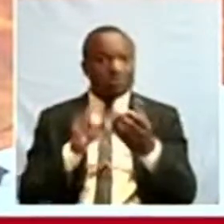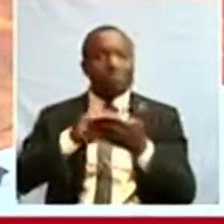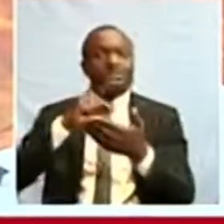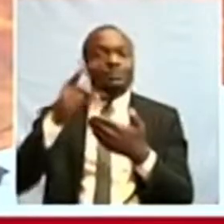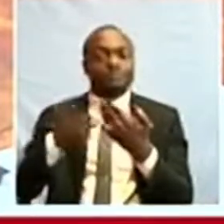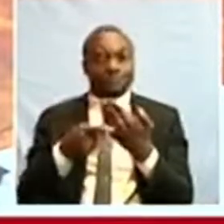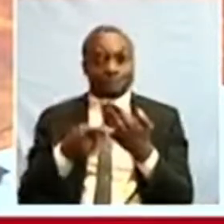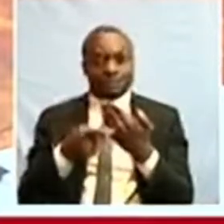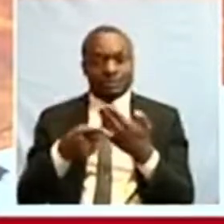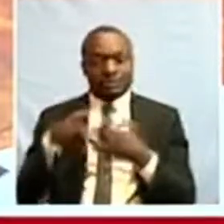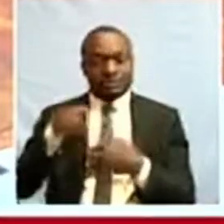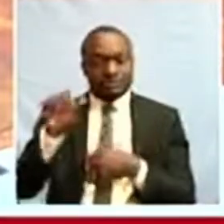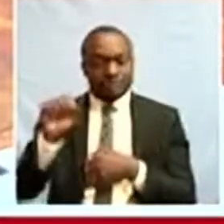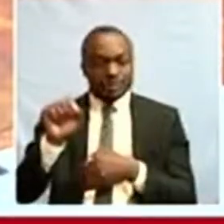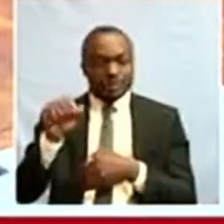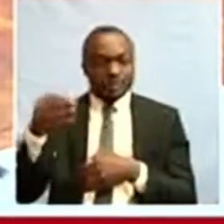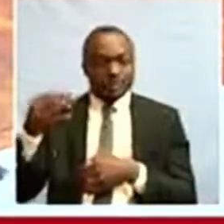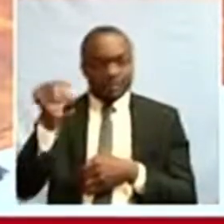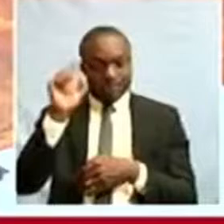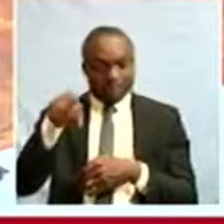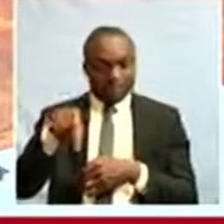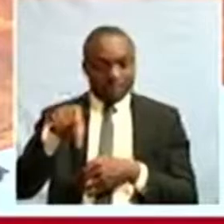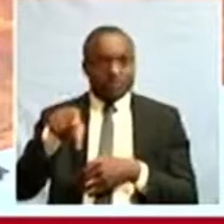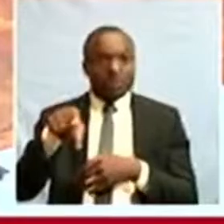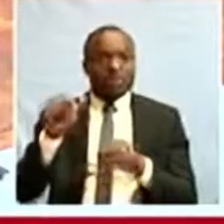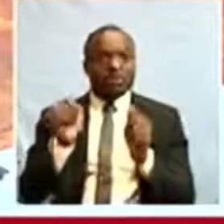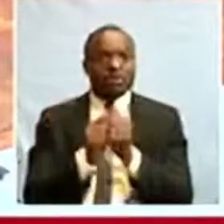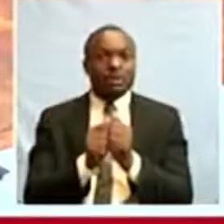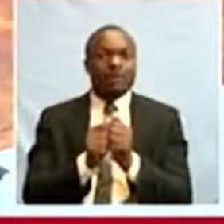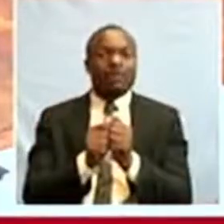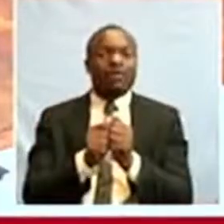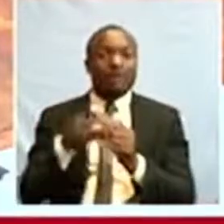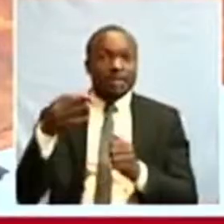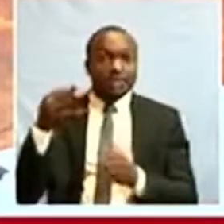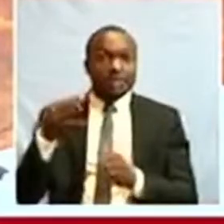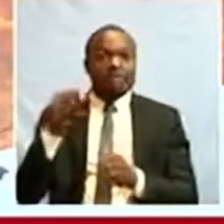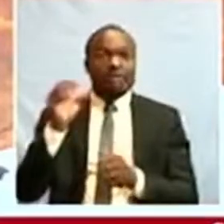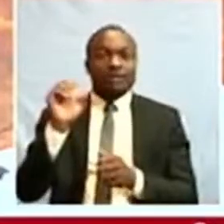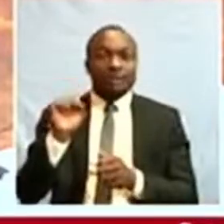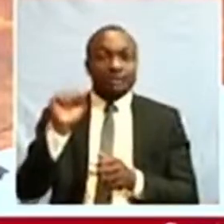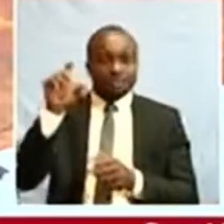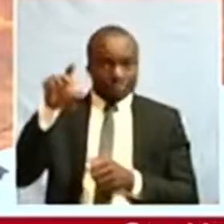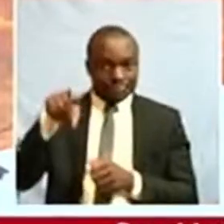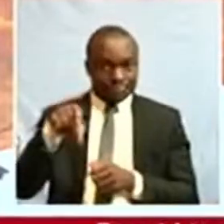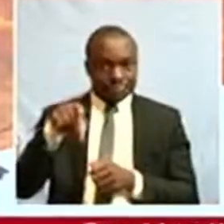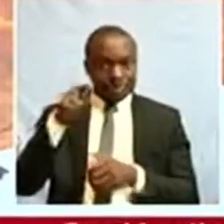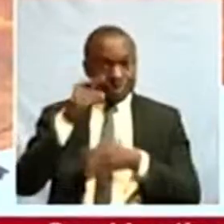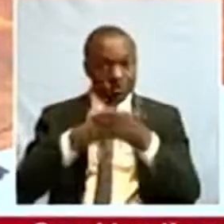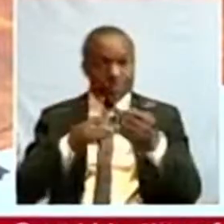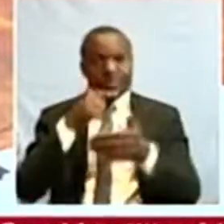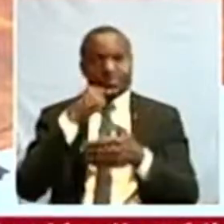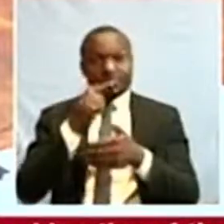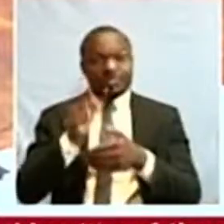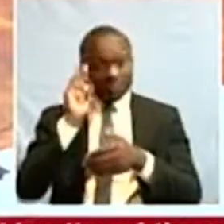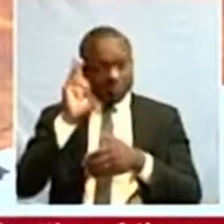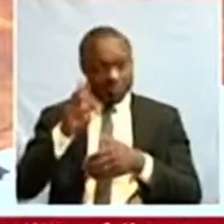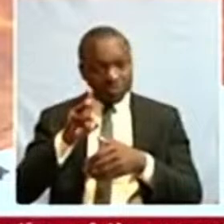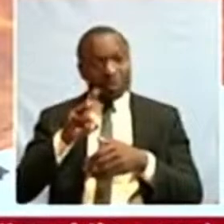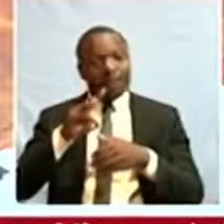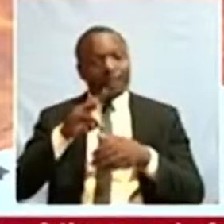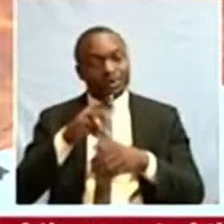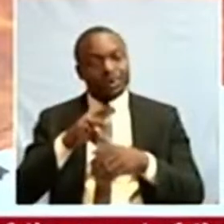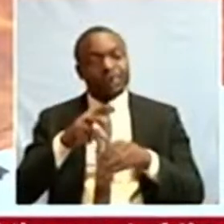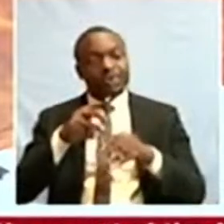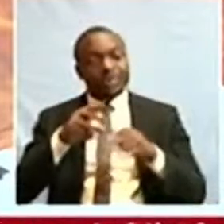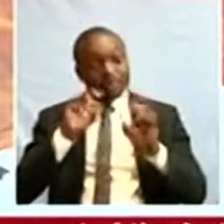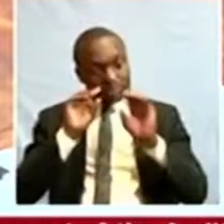programs, PS, FISIP, and FSP. So we hope that which you are saying can be substantiated, and we'll look at it.